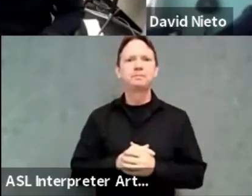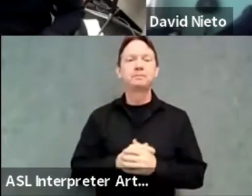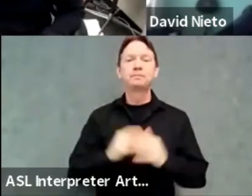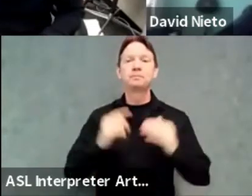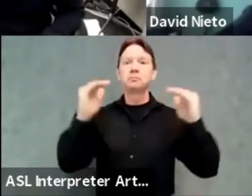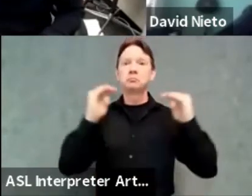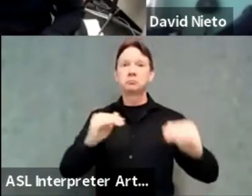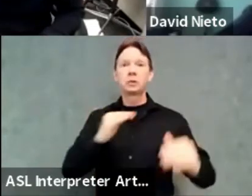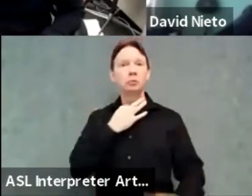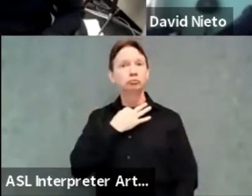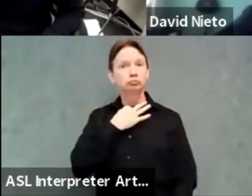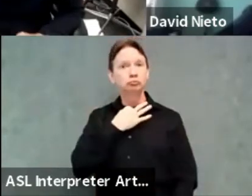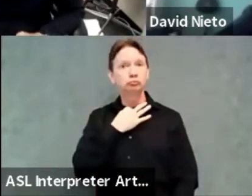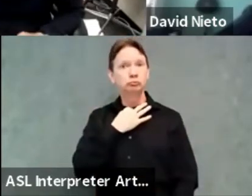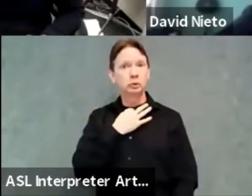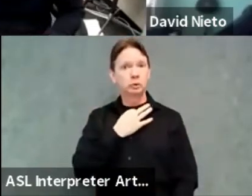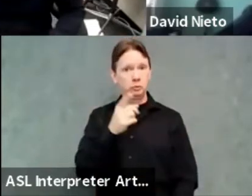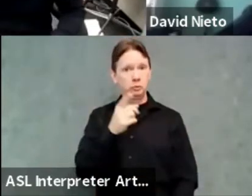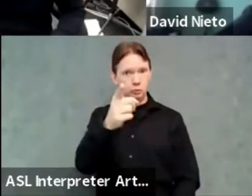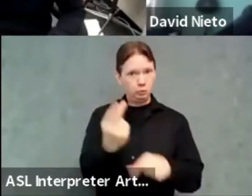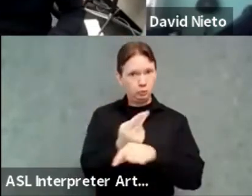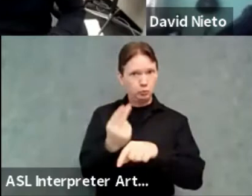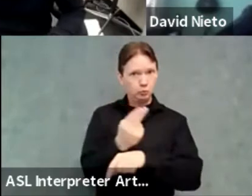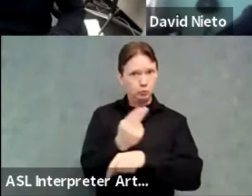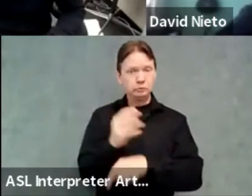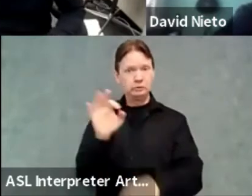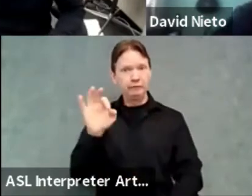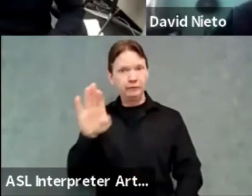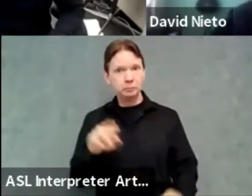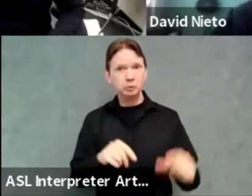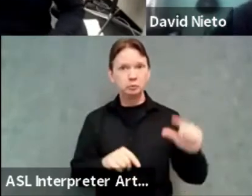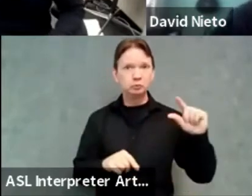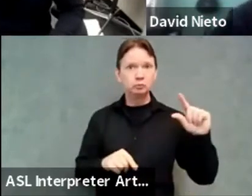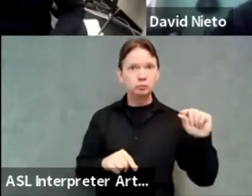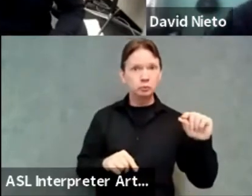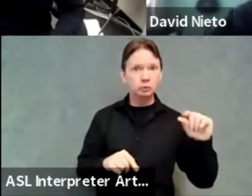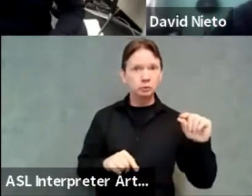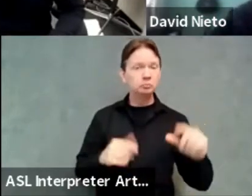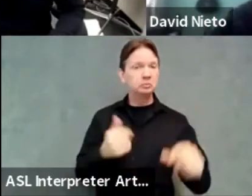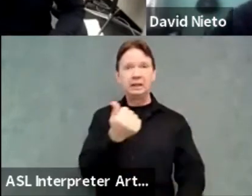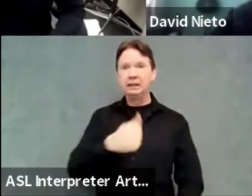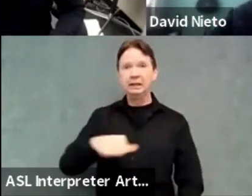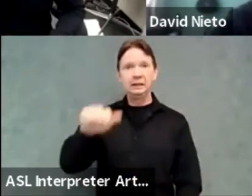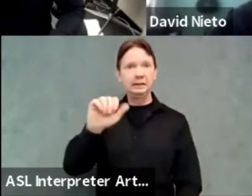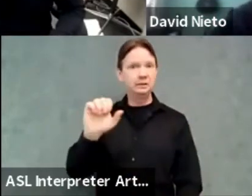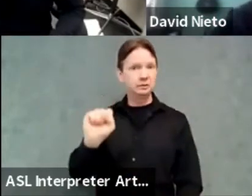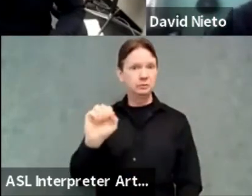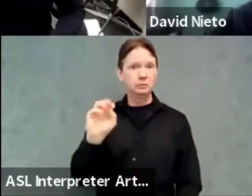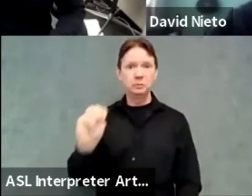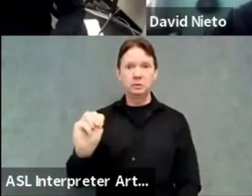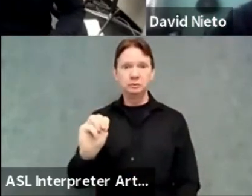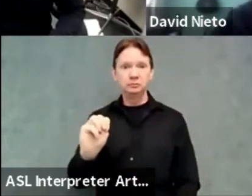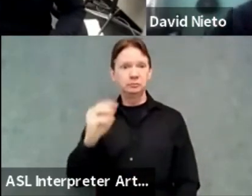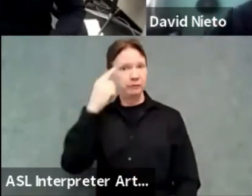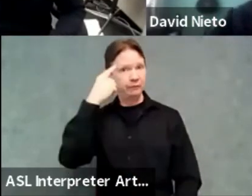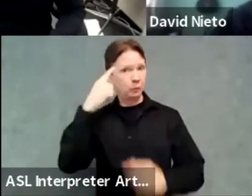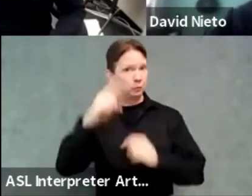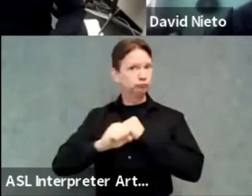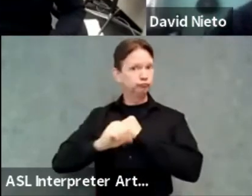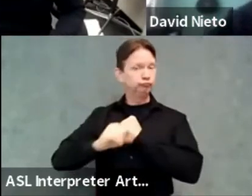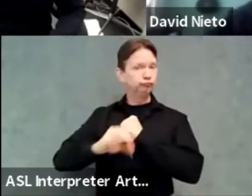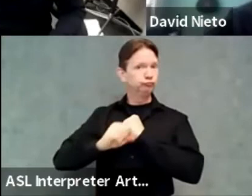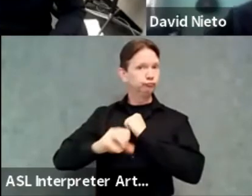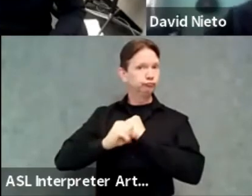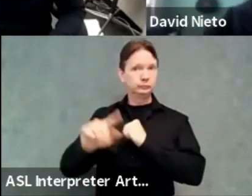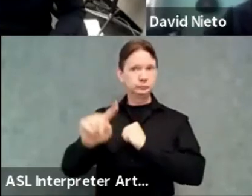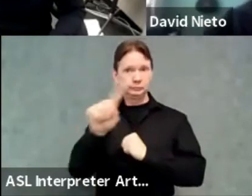building community? That's really an important avenue. And social media certainly, but I think within